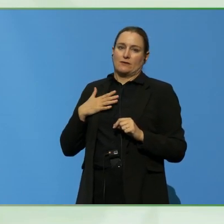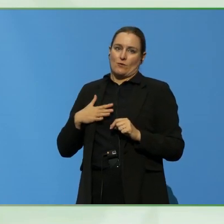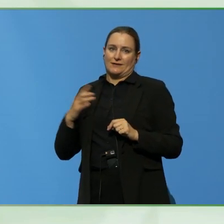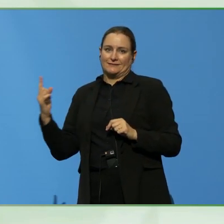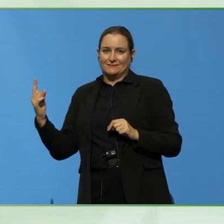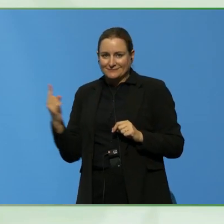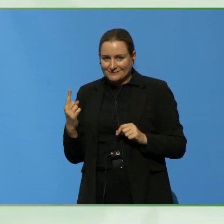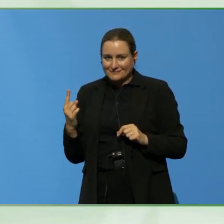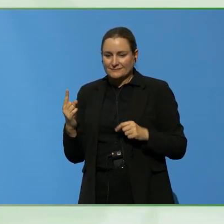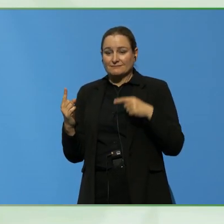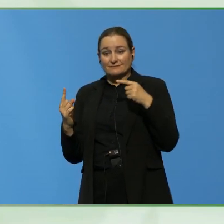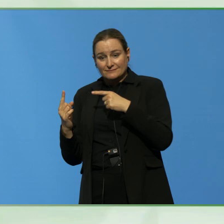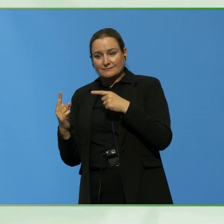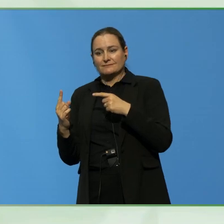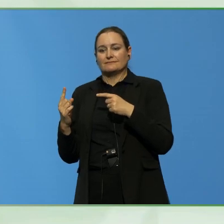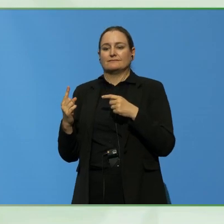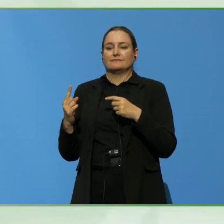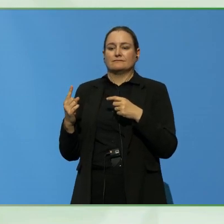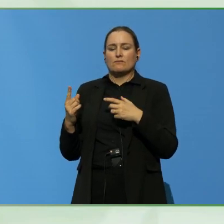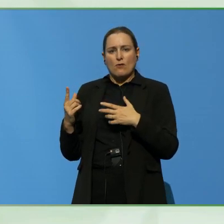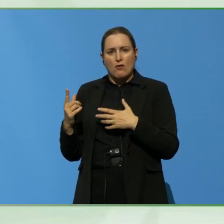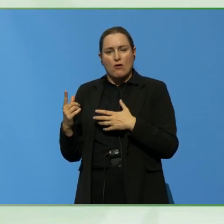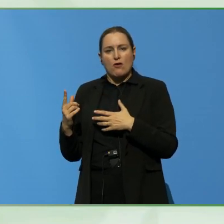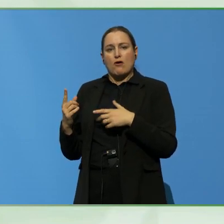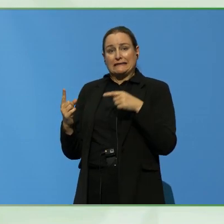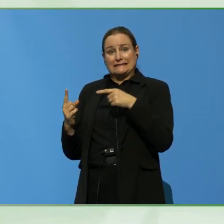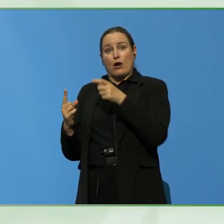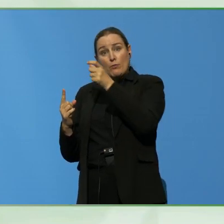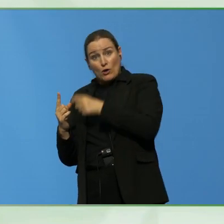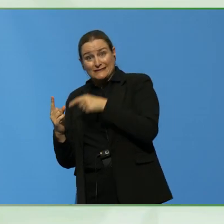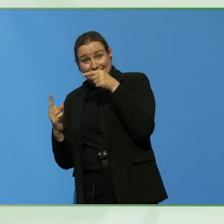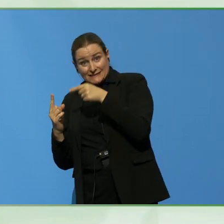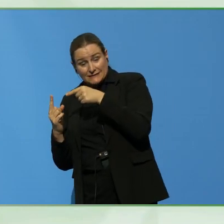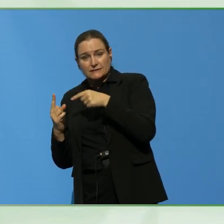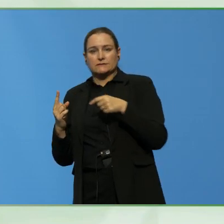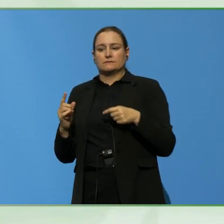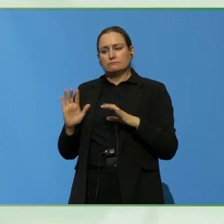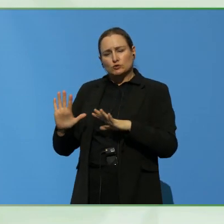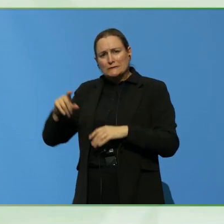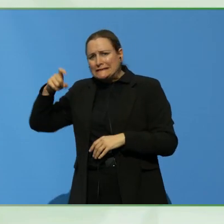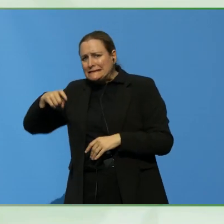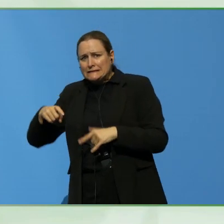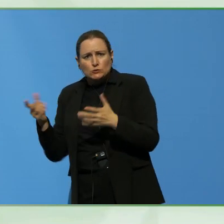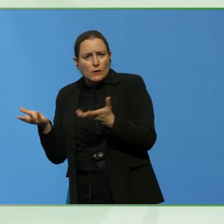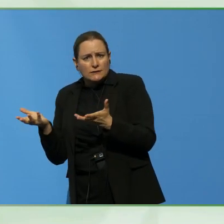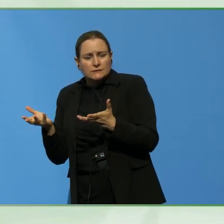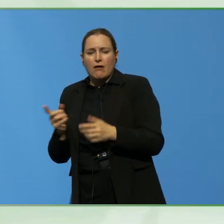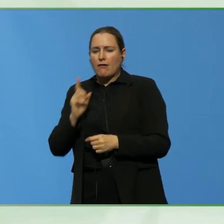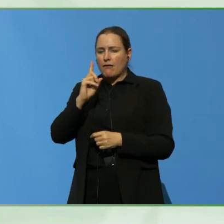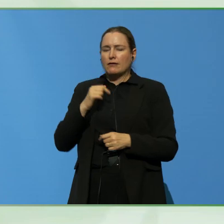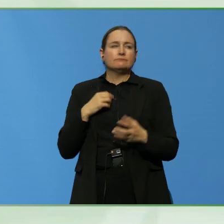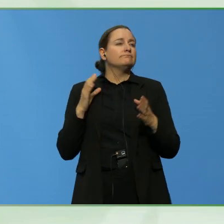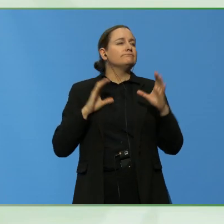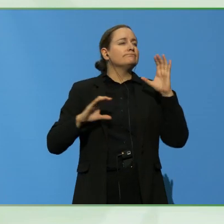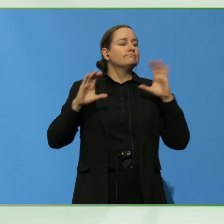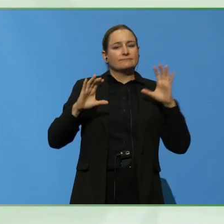heart of the process, and to connect needs of the person and solution. And that's why we